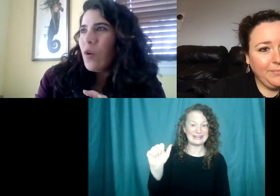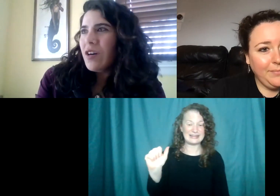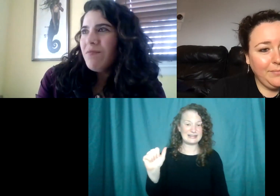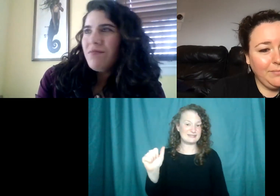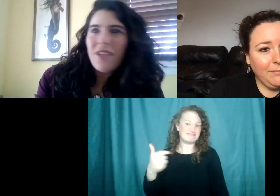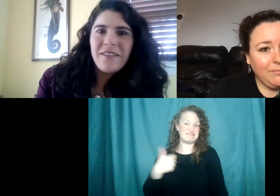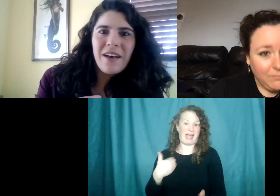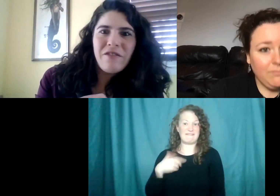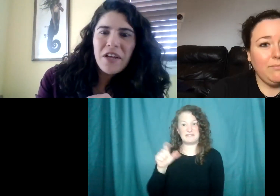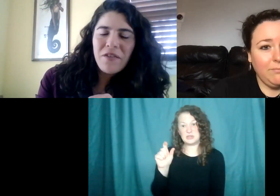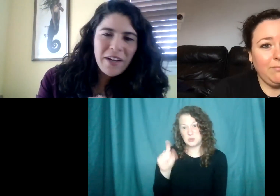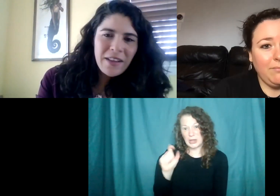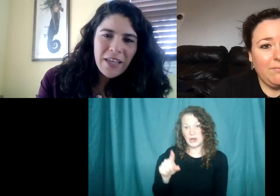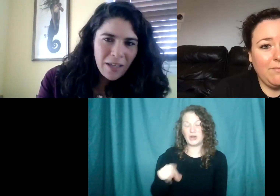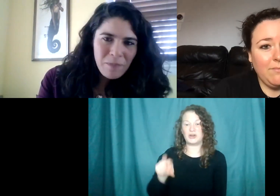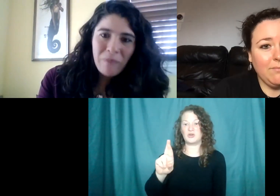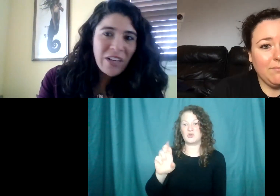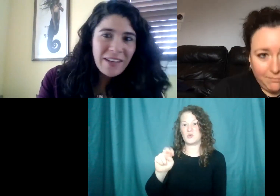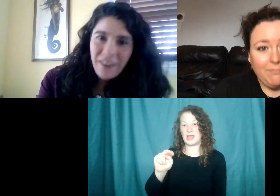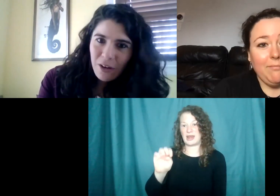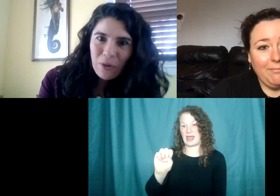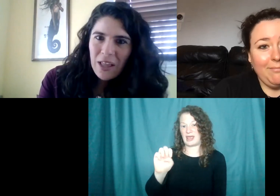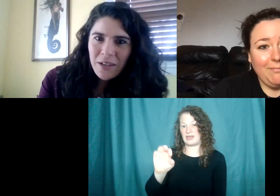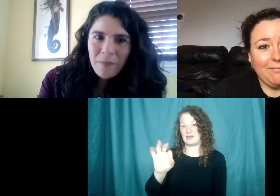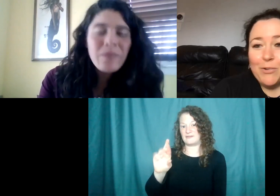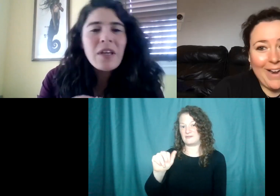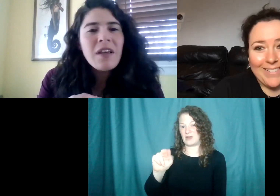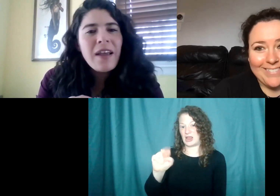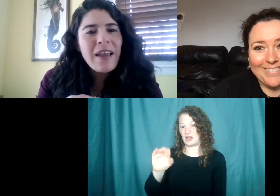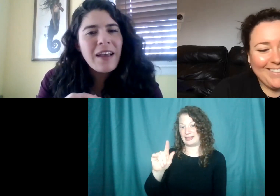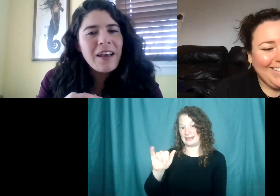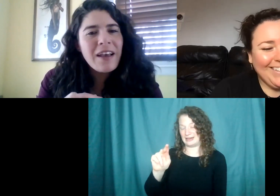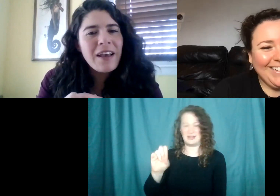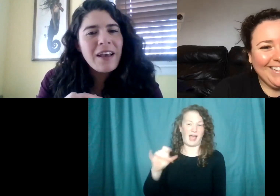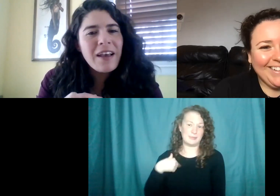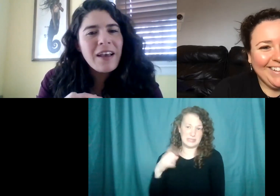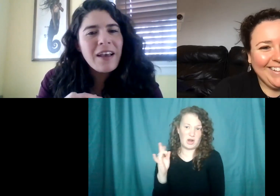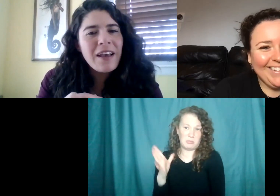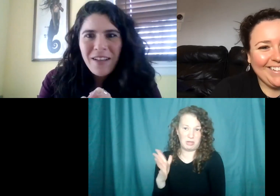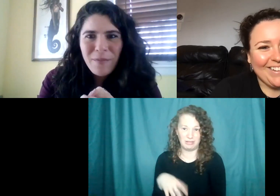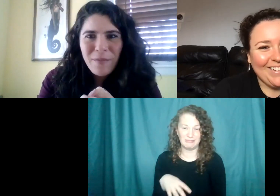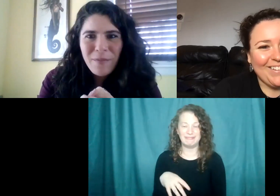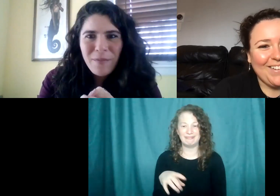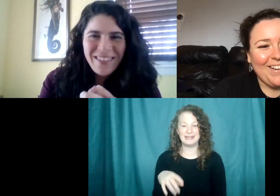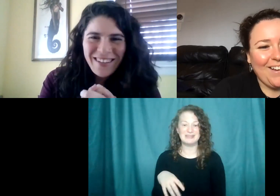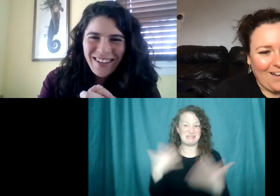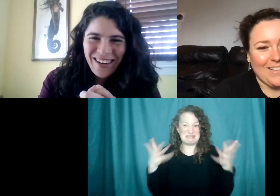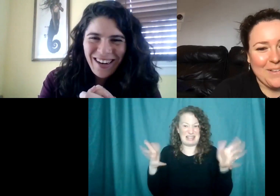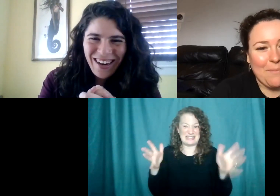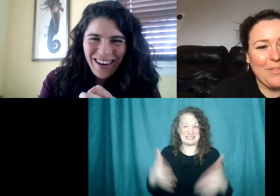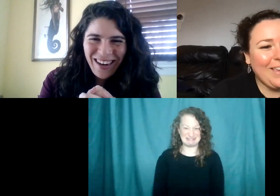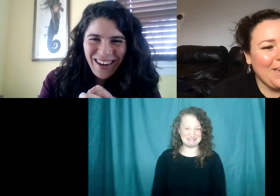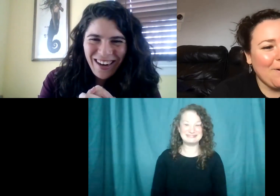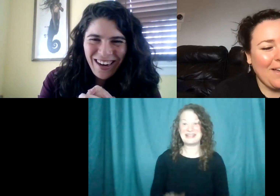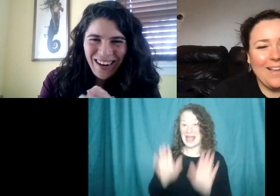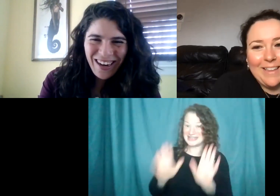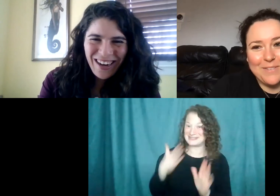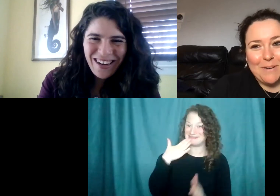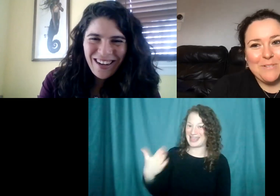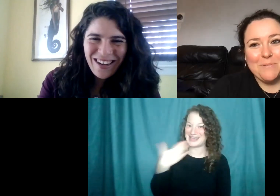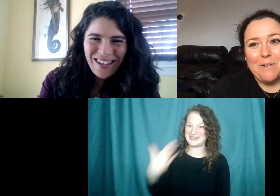a Twitter. It's at Rene Francolini. I'm really terrible at it. Great. And yeah, that's about it. Awesome. Well, thank